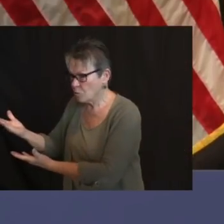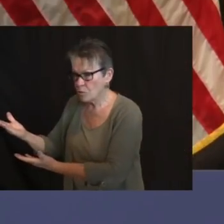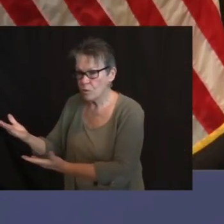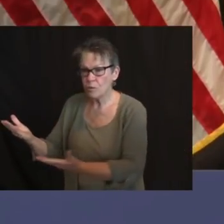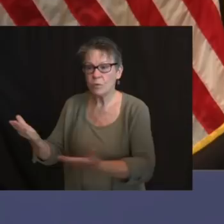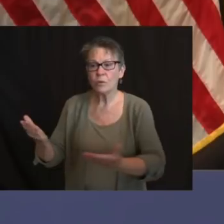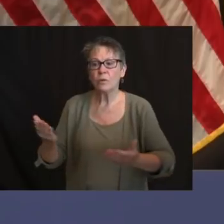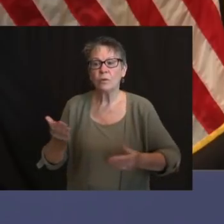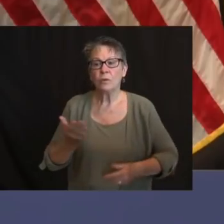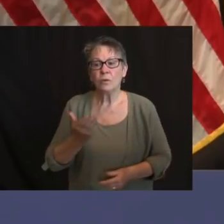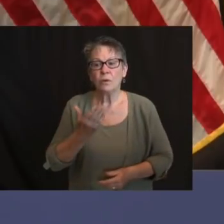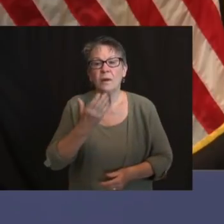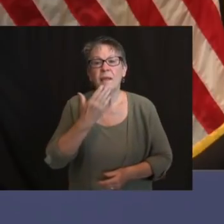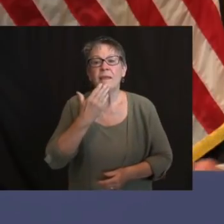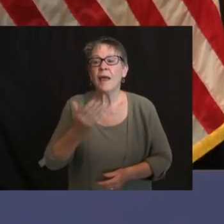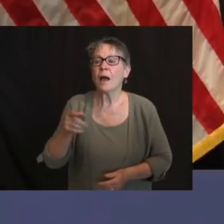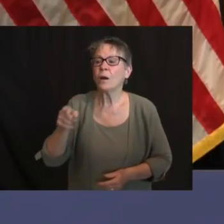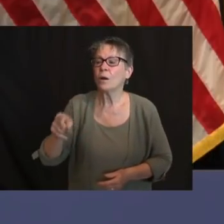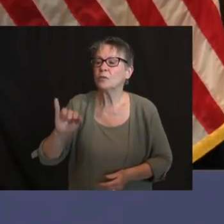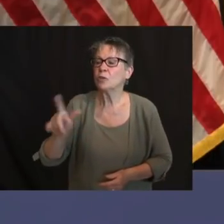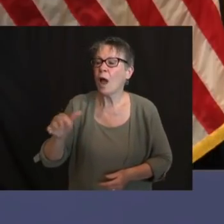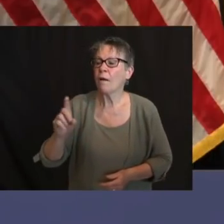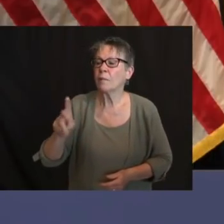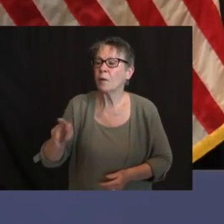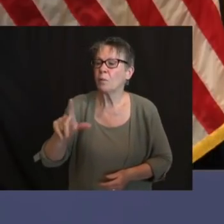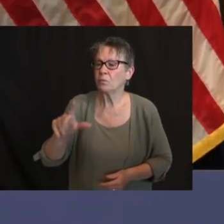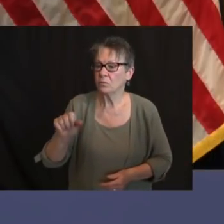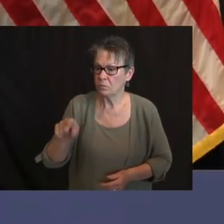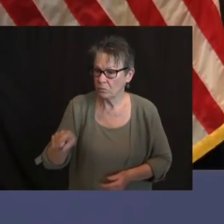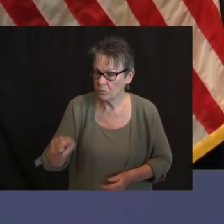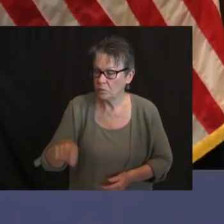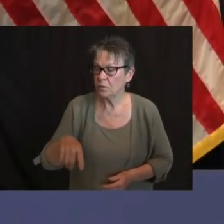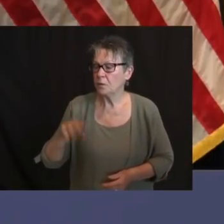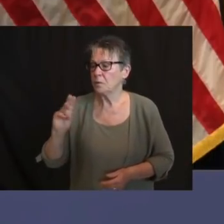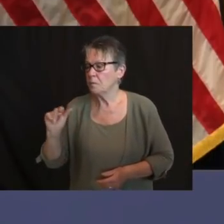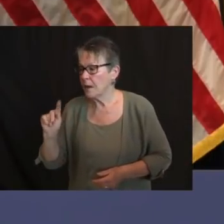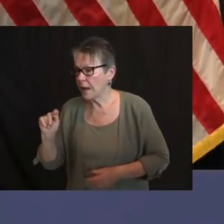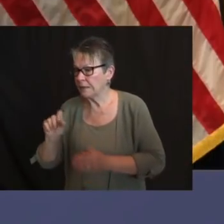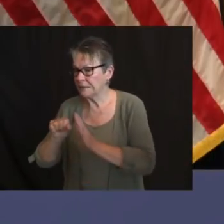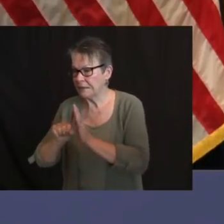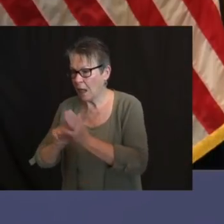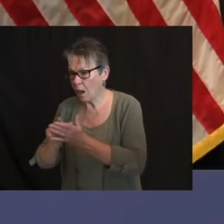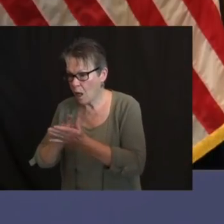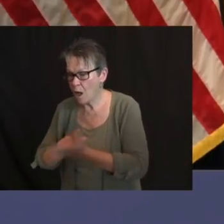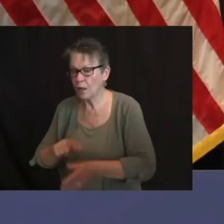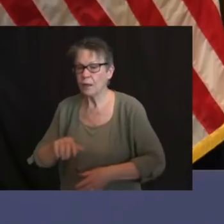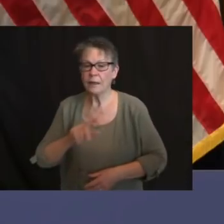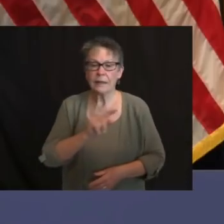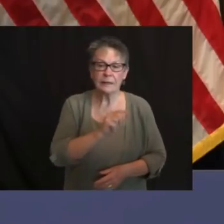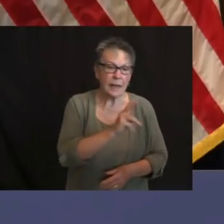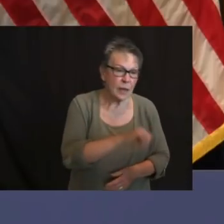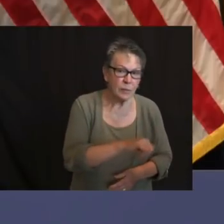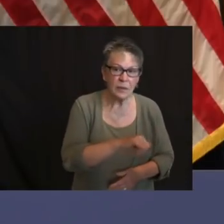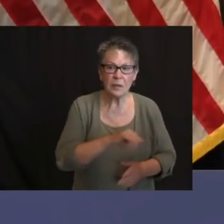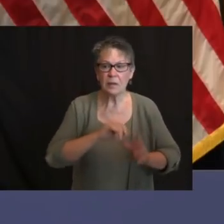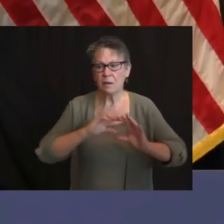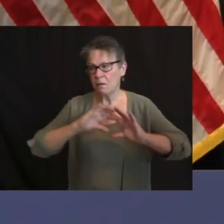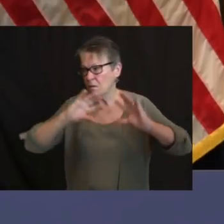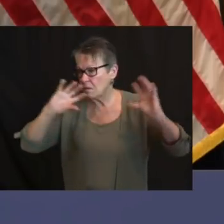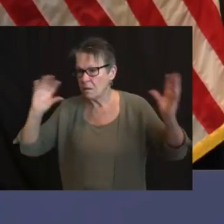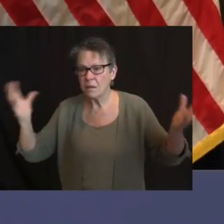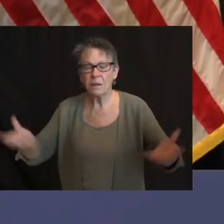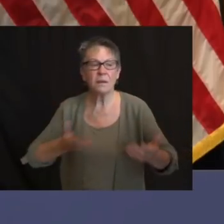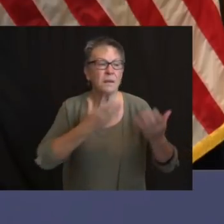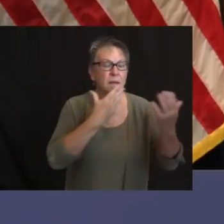Matt, Tammy, Maha, and the whole team. Again, unless you hear otherwise, and you could hear otherwise because Thursdays are a little dicey in terms of